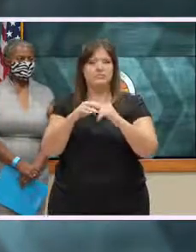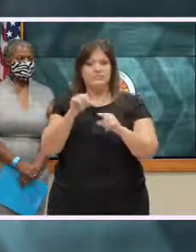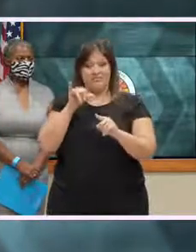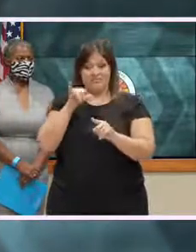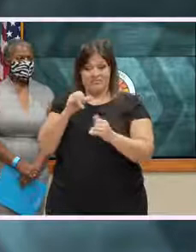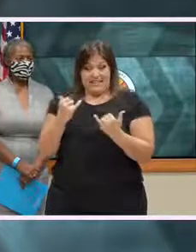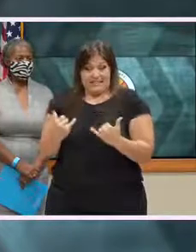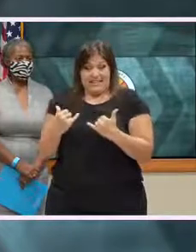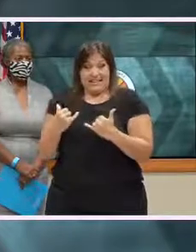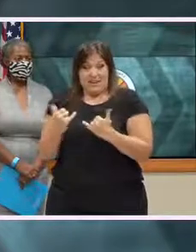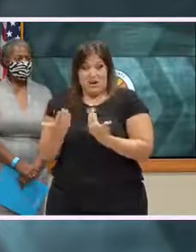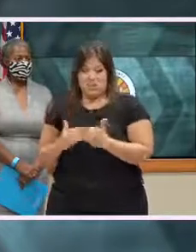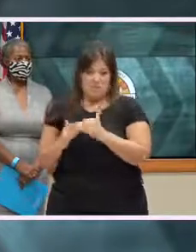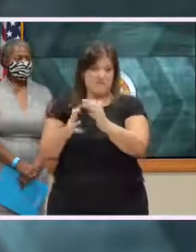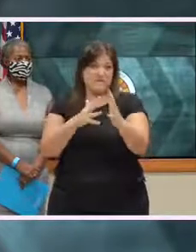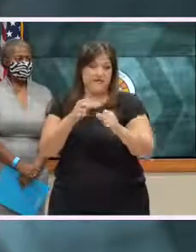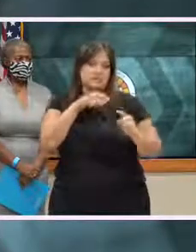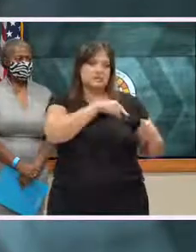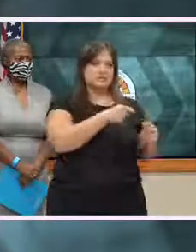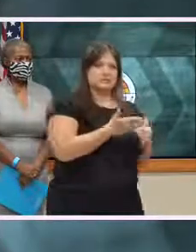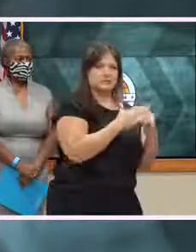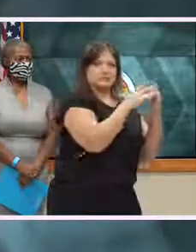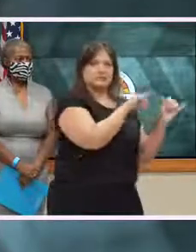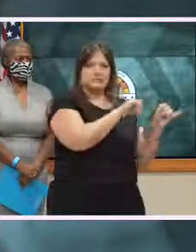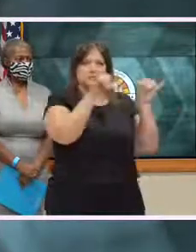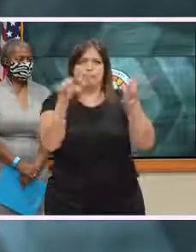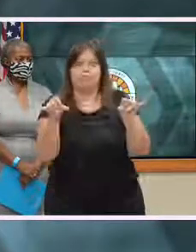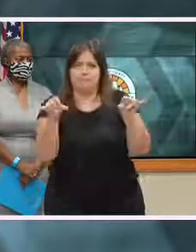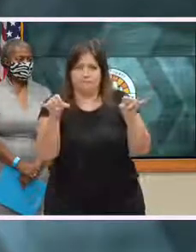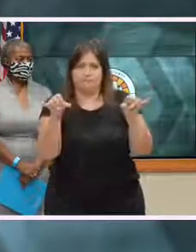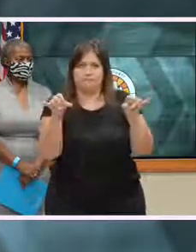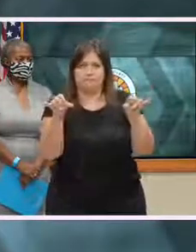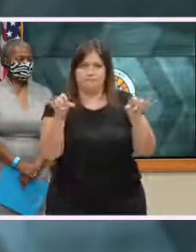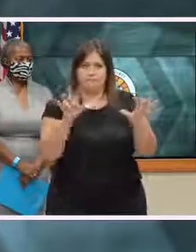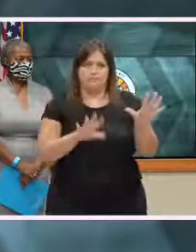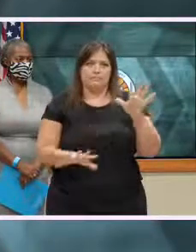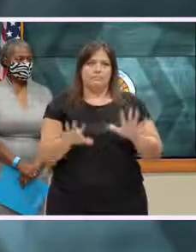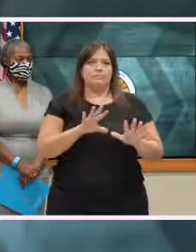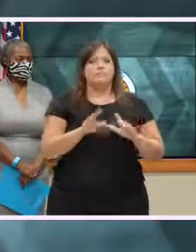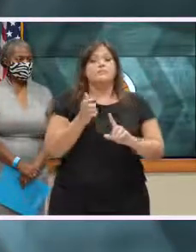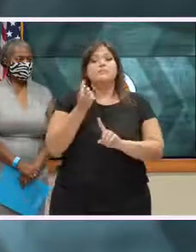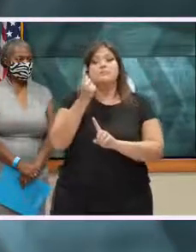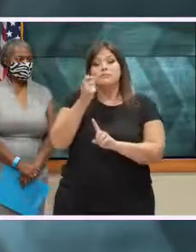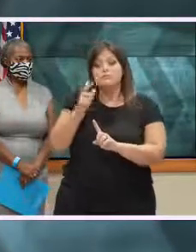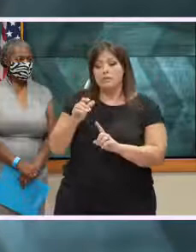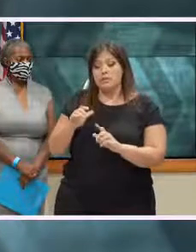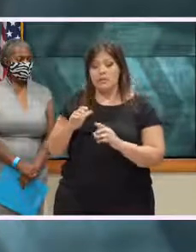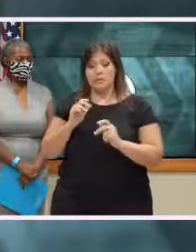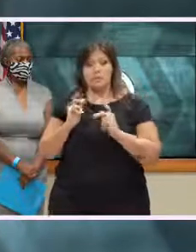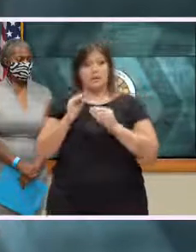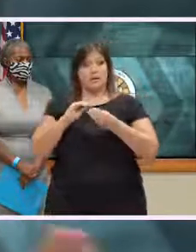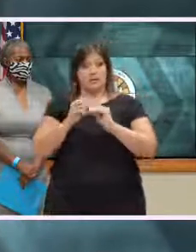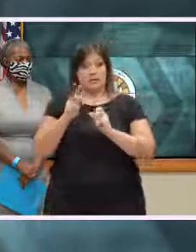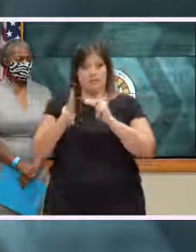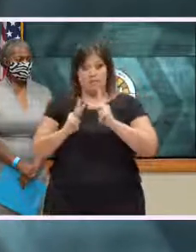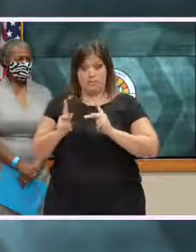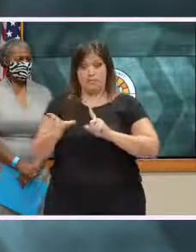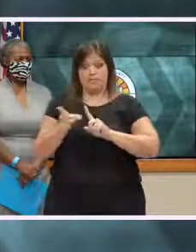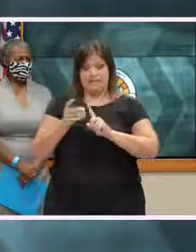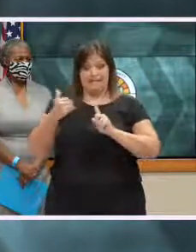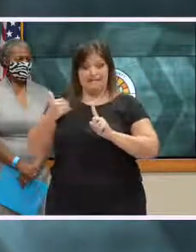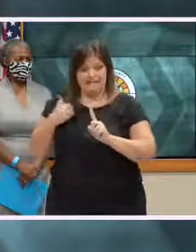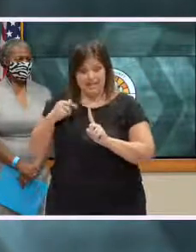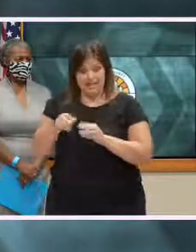same third wave. Now we're starting from a lower starting point, but everybody knows that when you see this kind